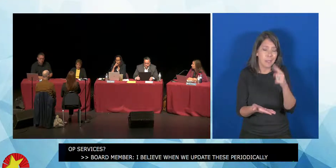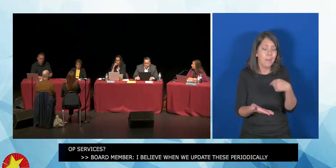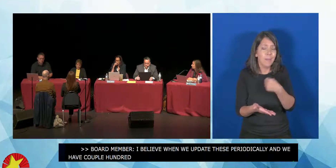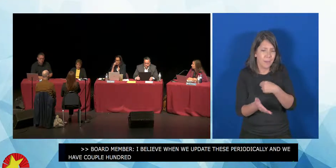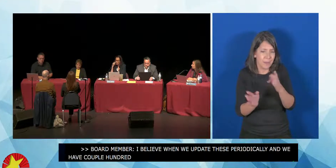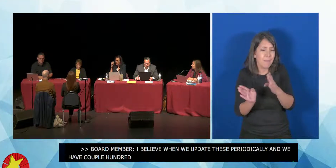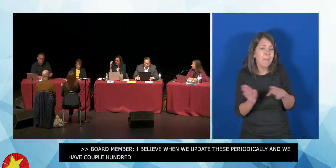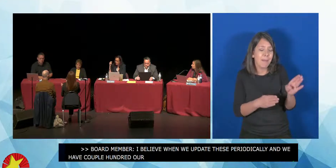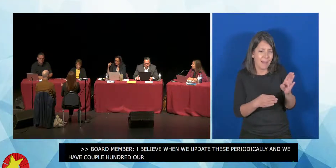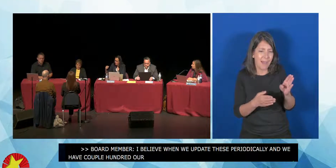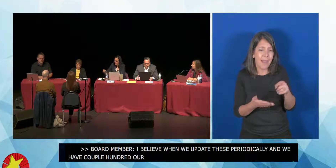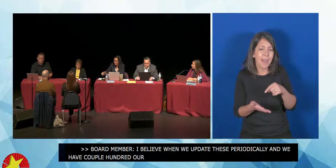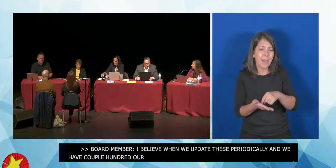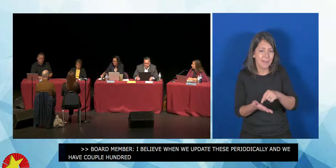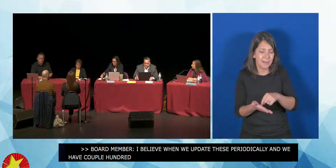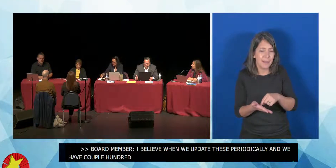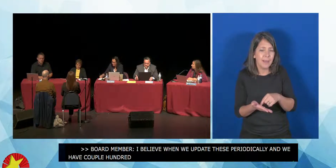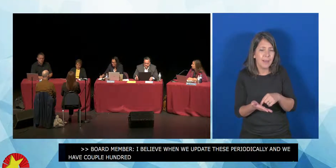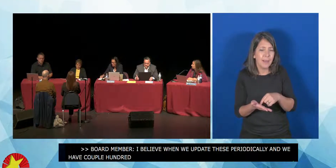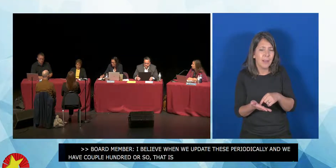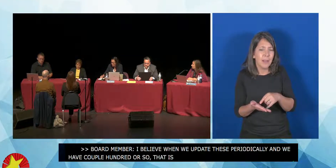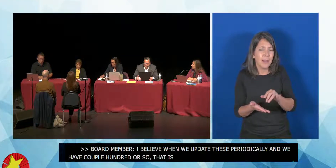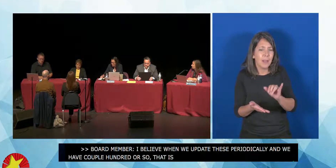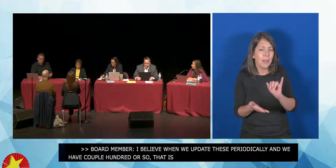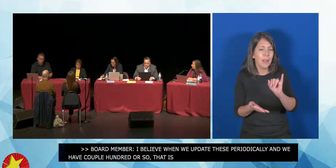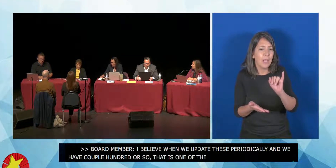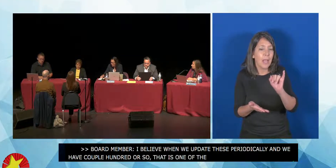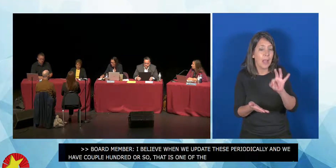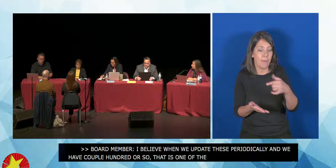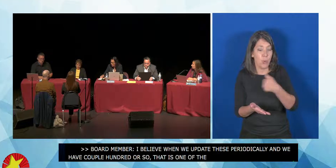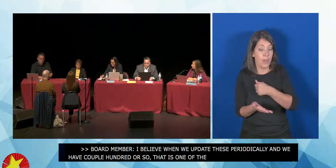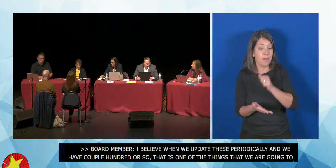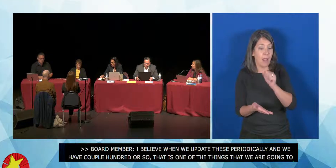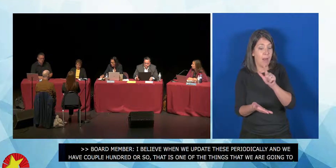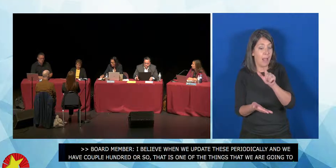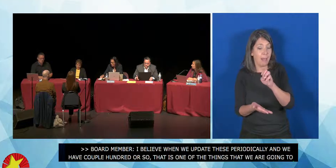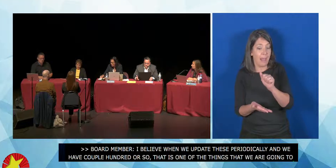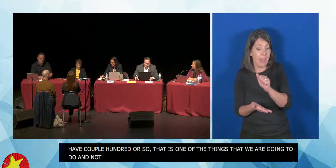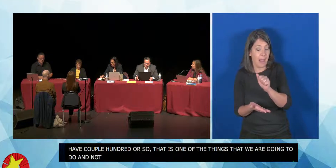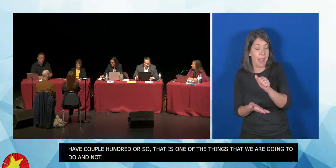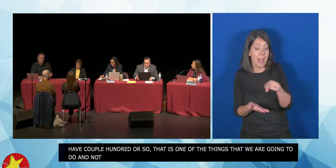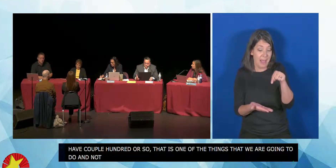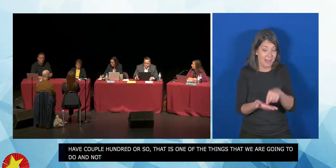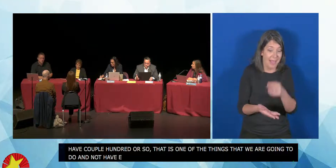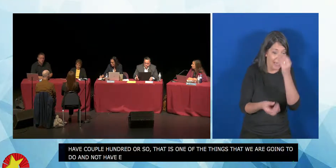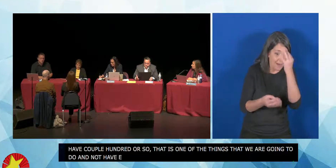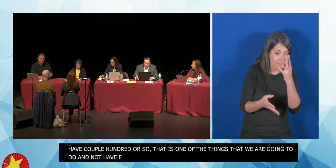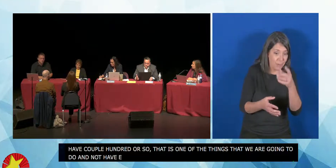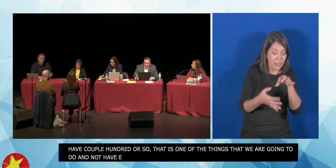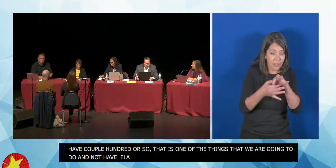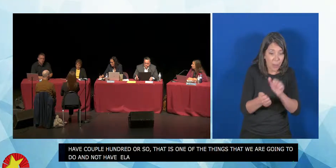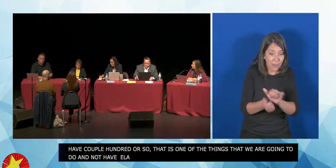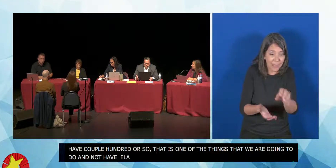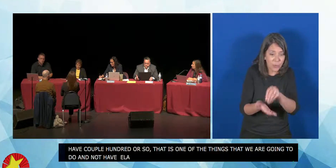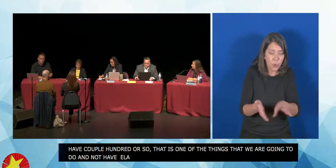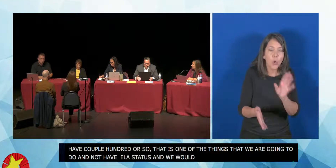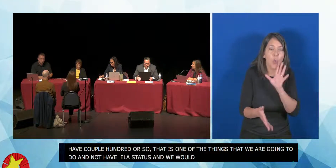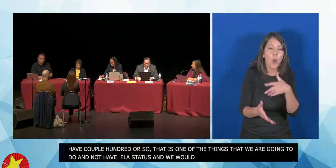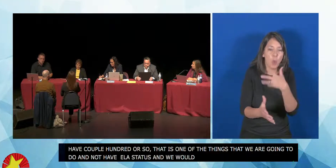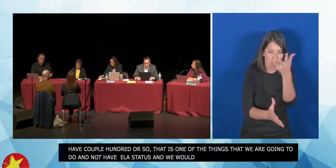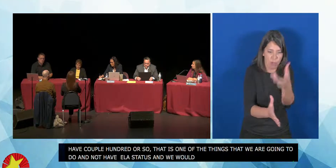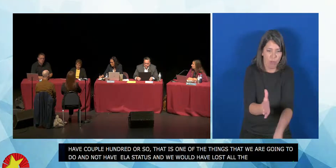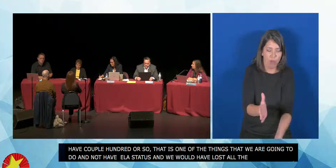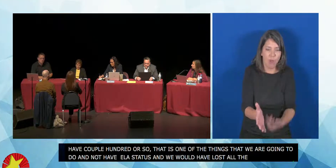do were we not to proceed with, were we not to have LEA status. We would have lost all the data related to the students that attend the brick and